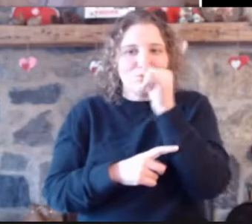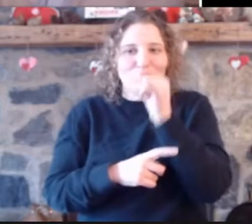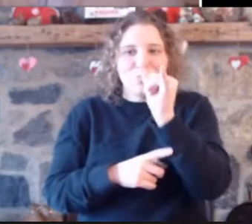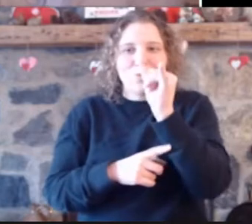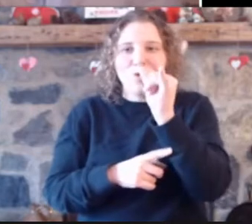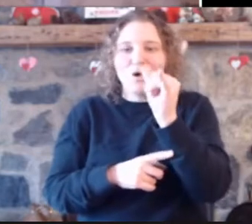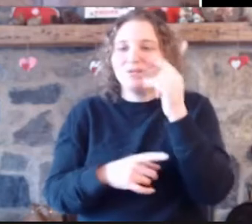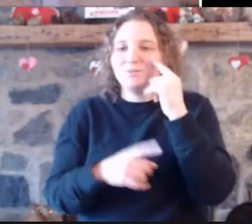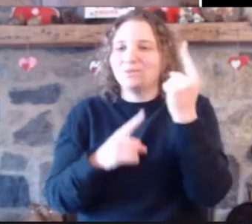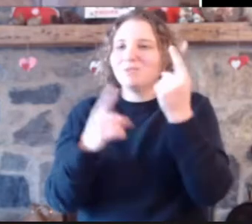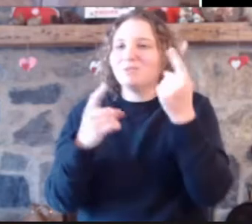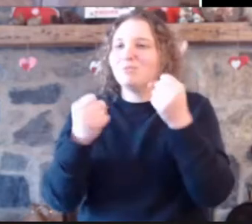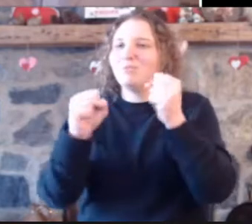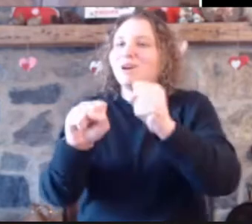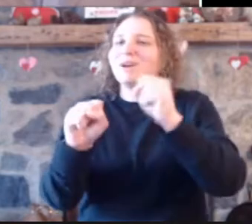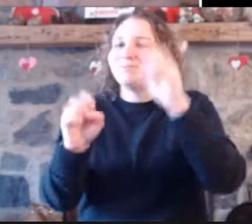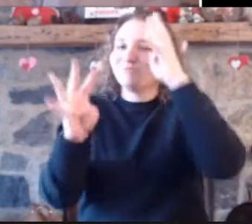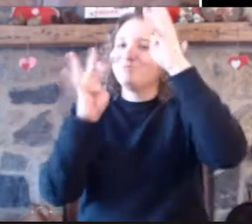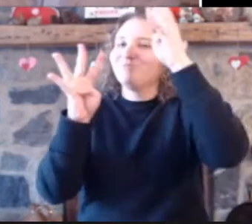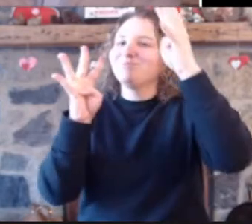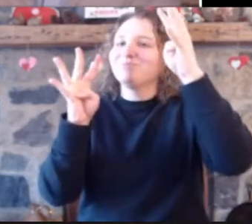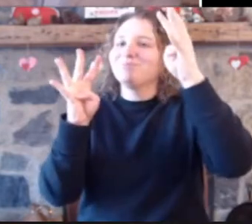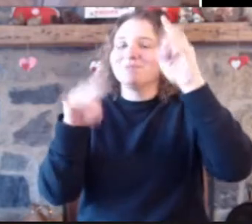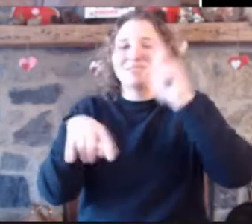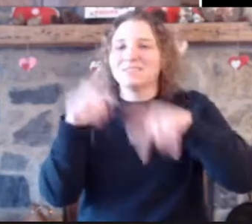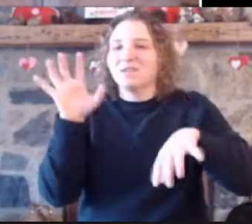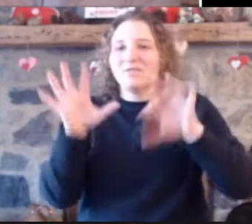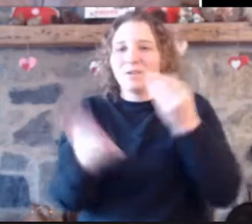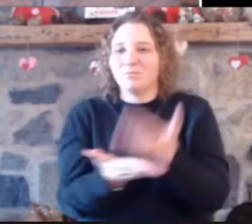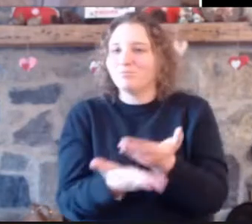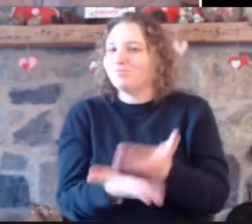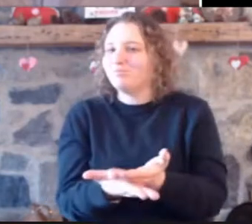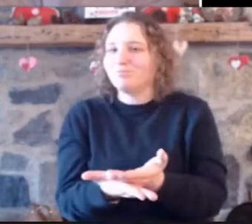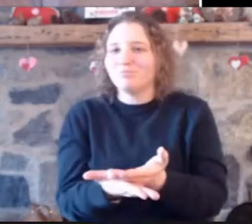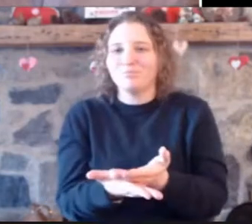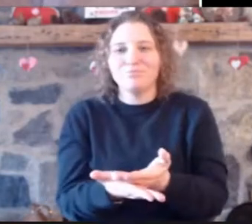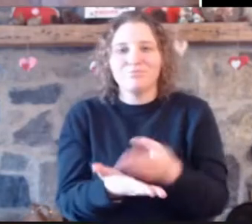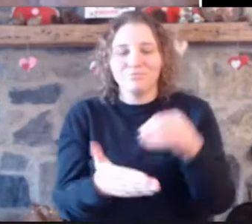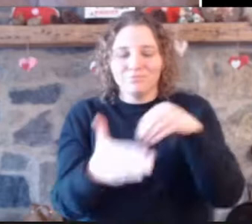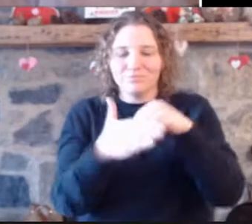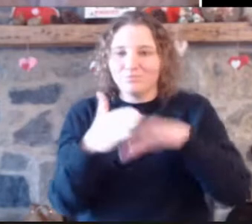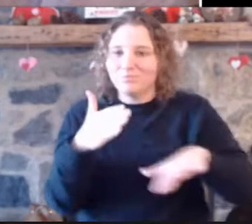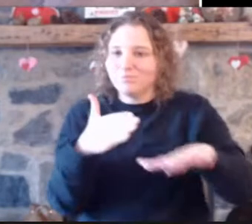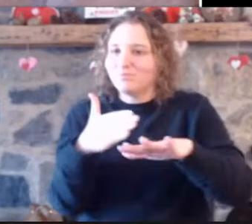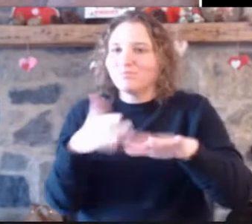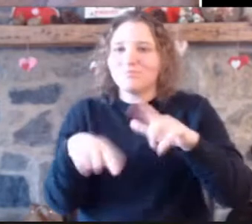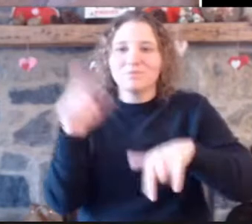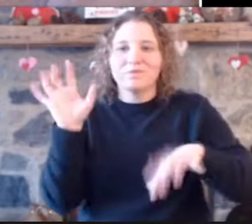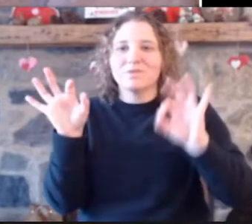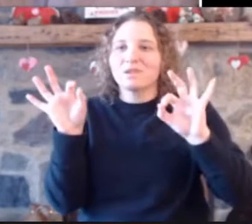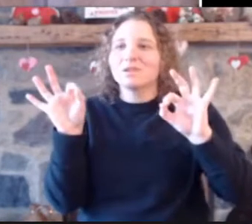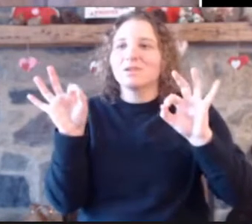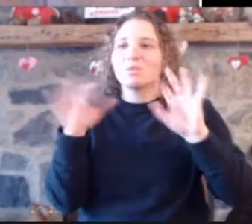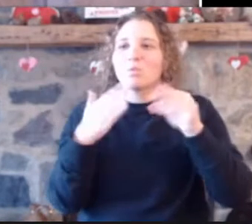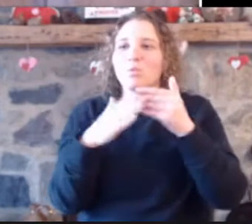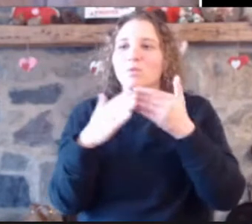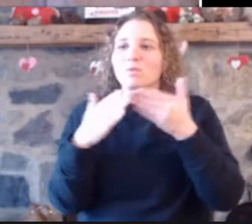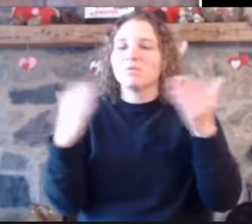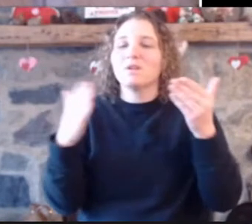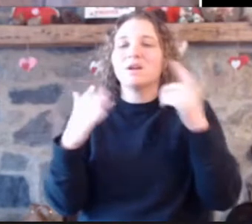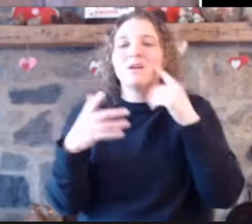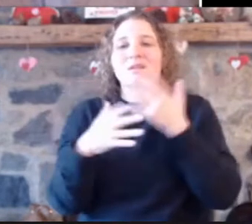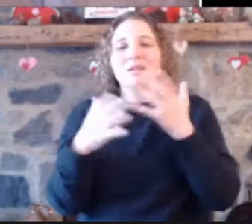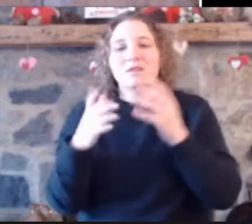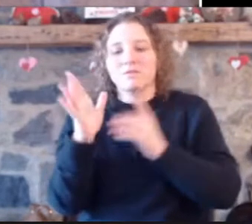At least they made an effort, because we can't find them out in the dirt. They aren't there. All we find are things fully